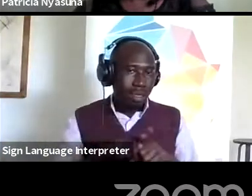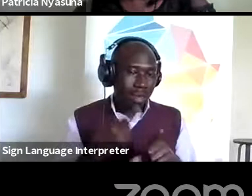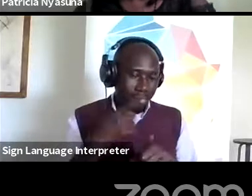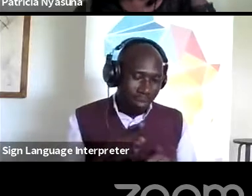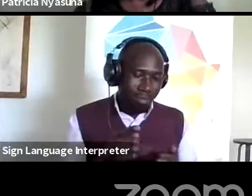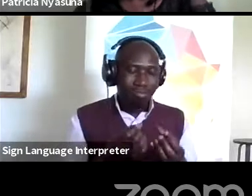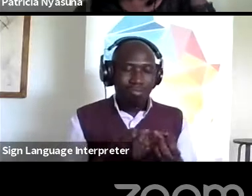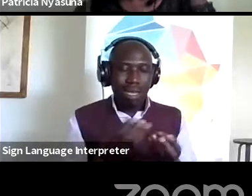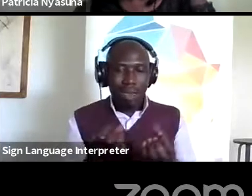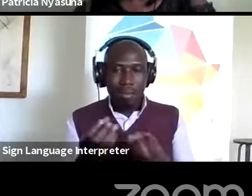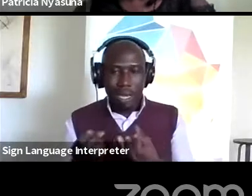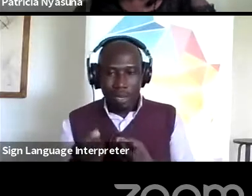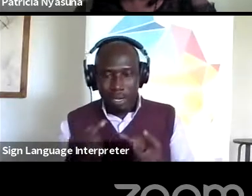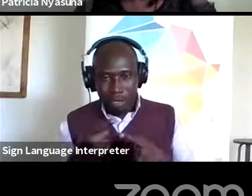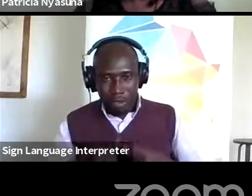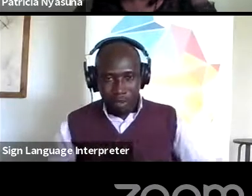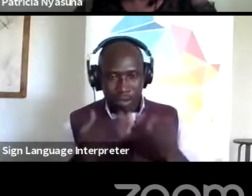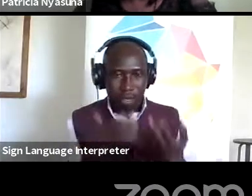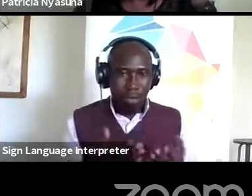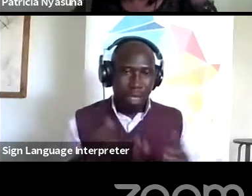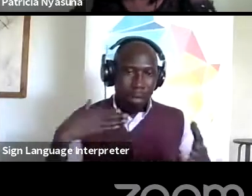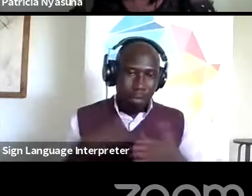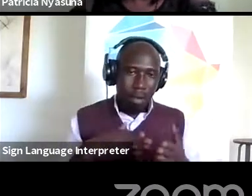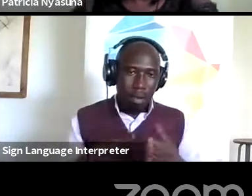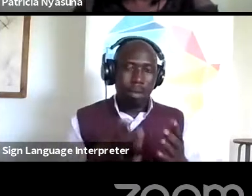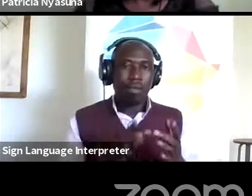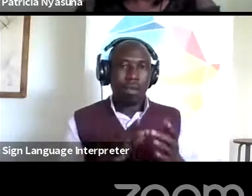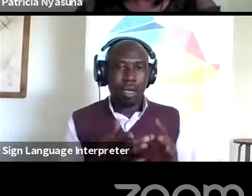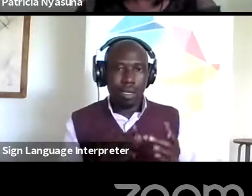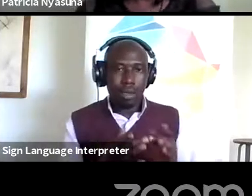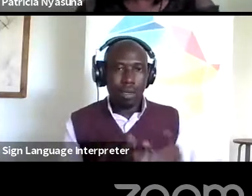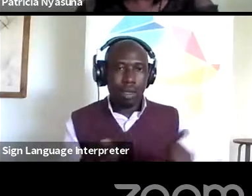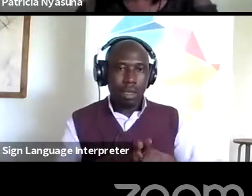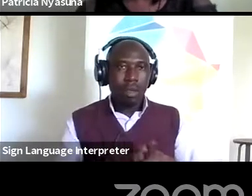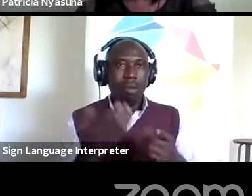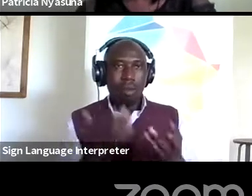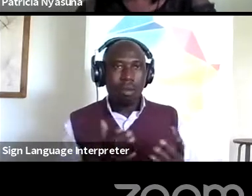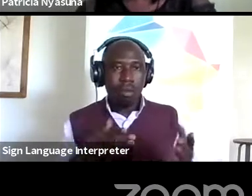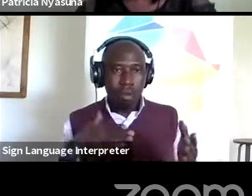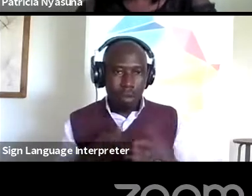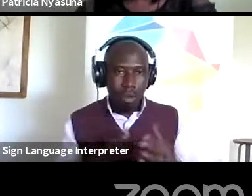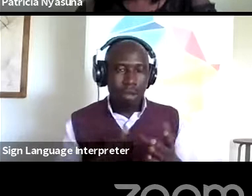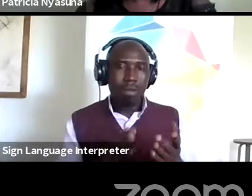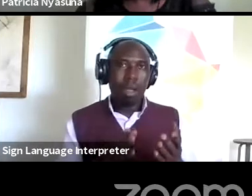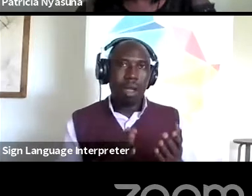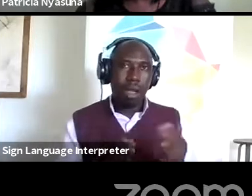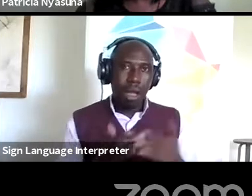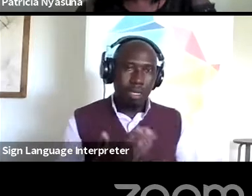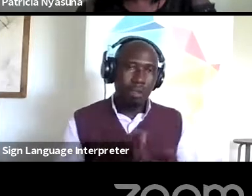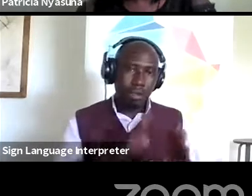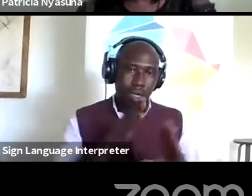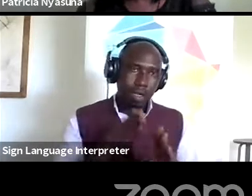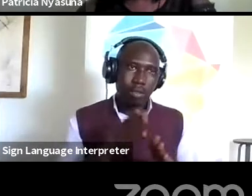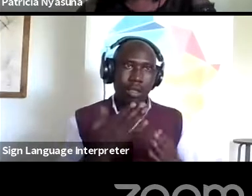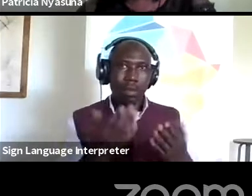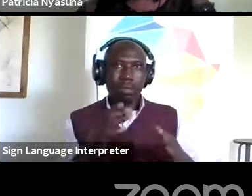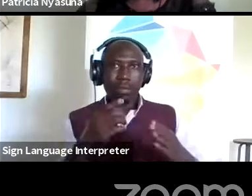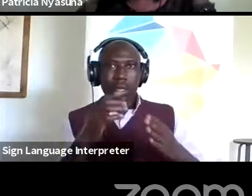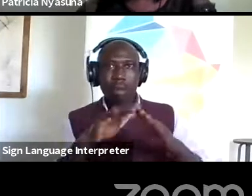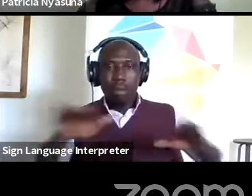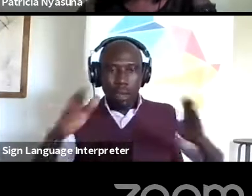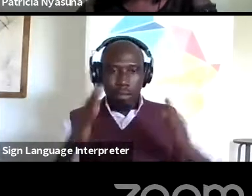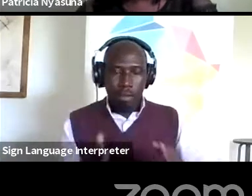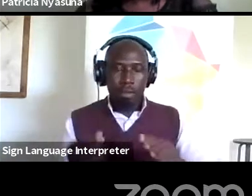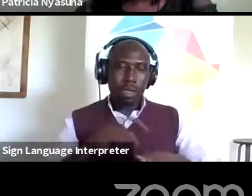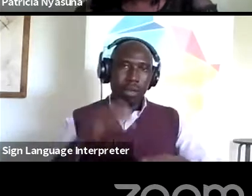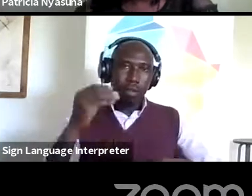trend also of the blocking of the internet or blocking of access to specific platforms during elections and